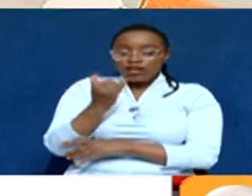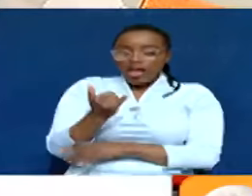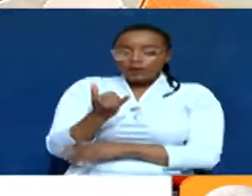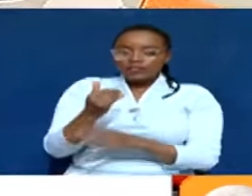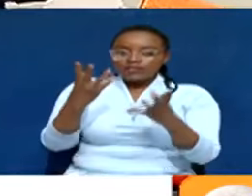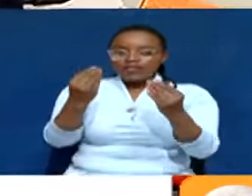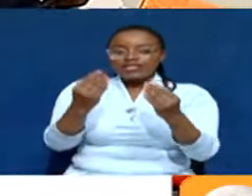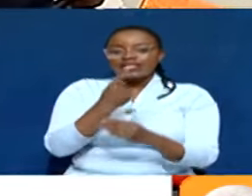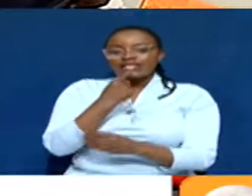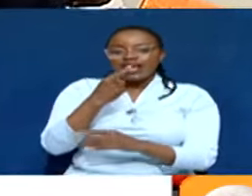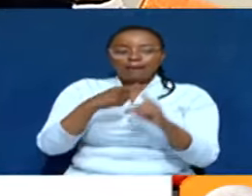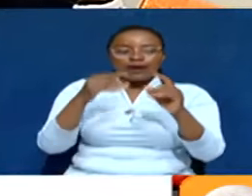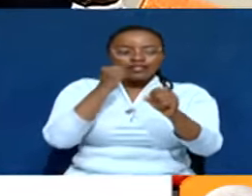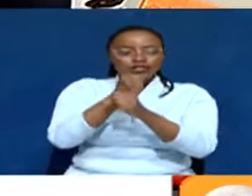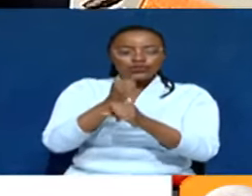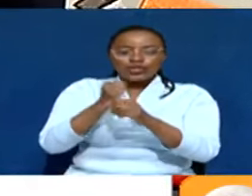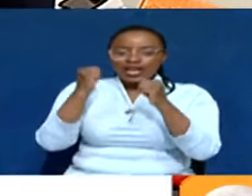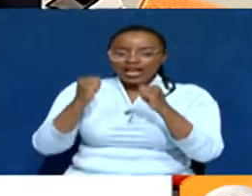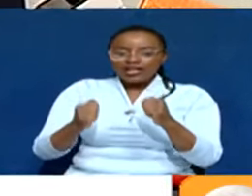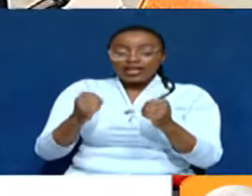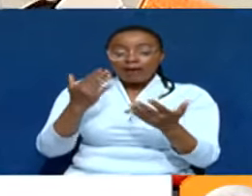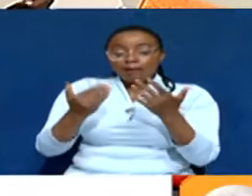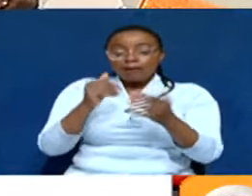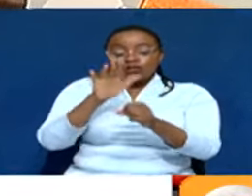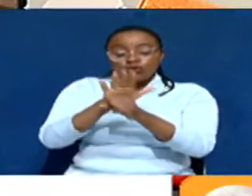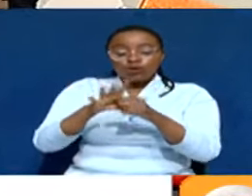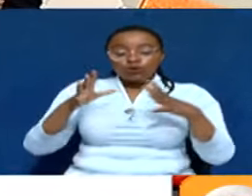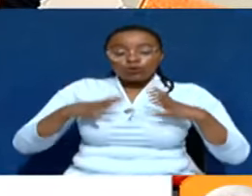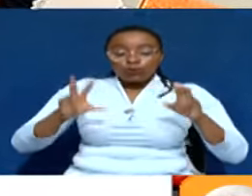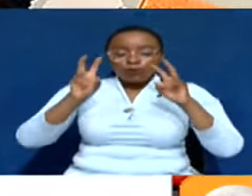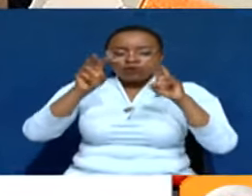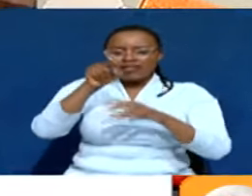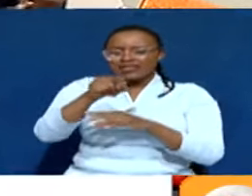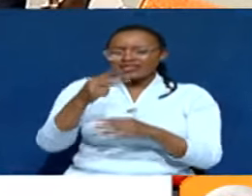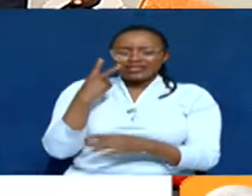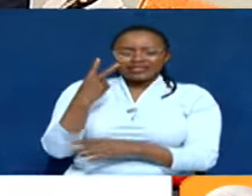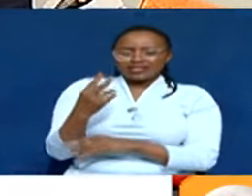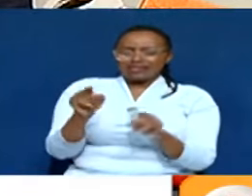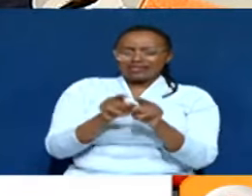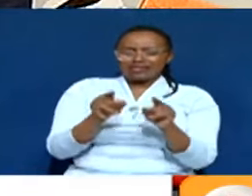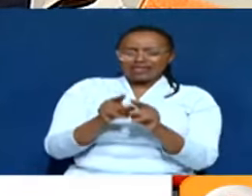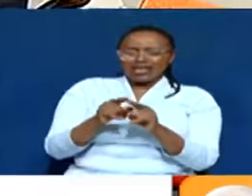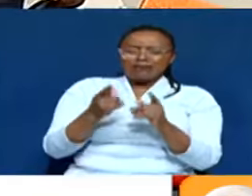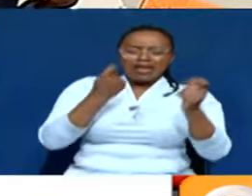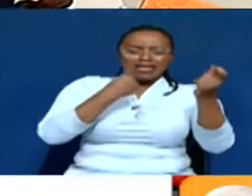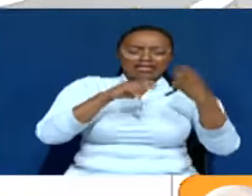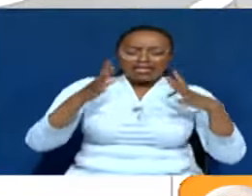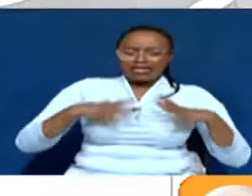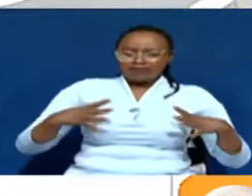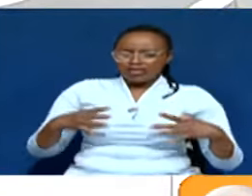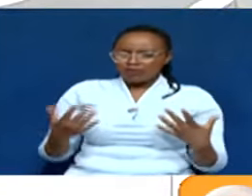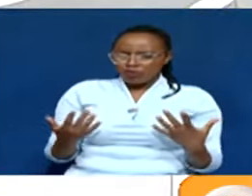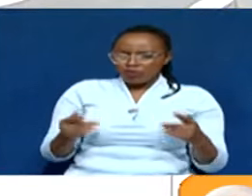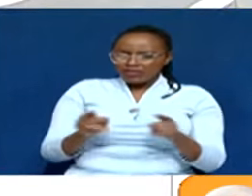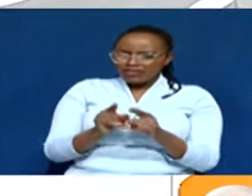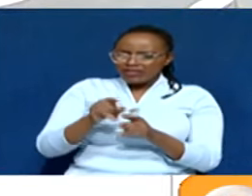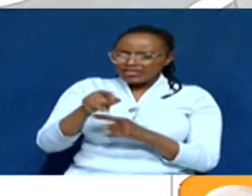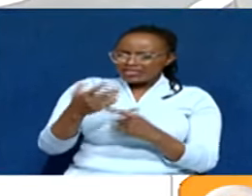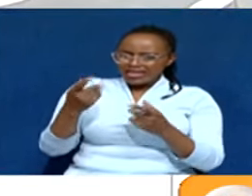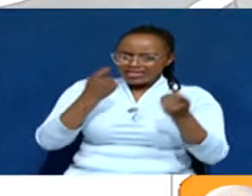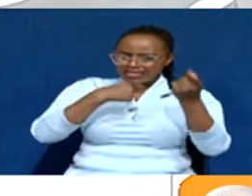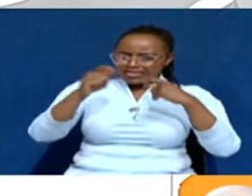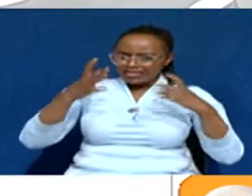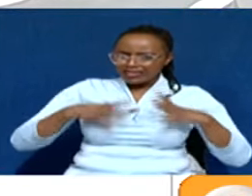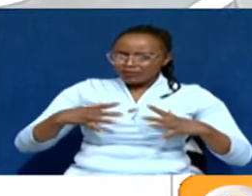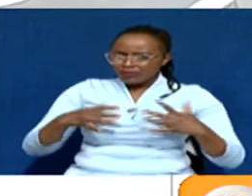That's easier said than done. And to me, and probably to a lot of viewers, this sounds a lot like human trafficking. Maybe ladies, it sounds like human trafficking